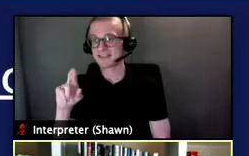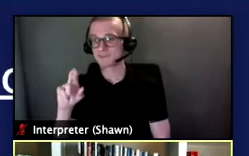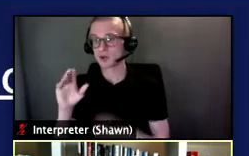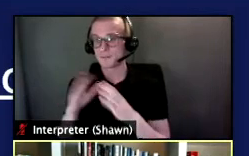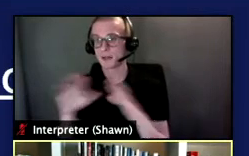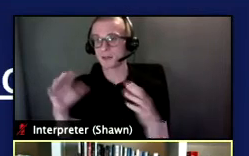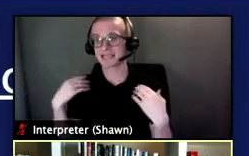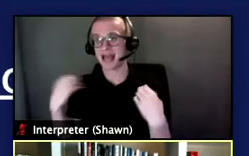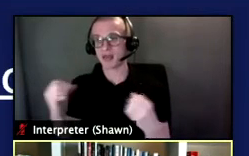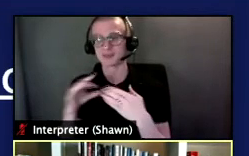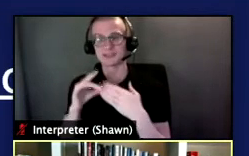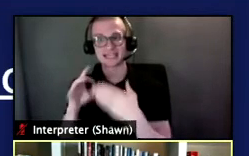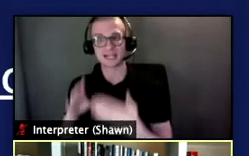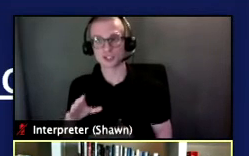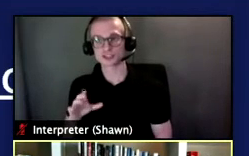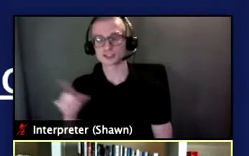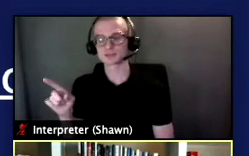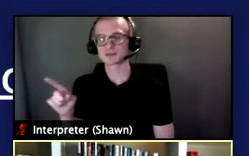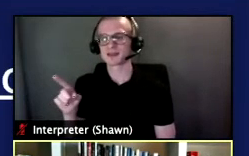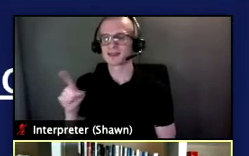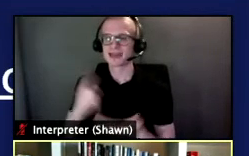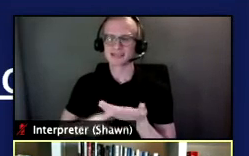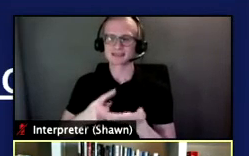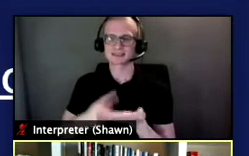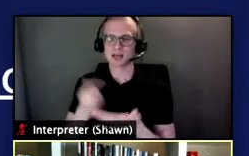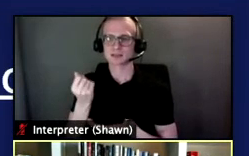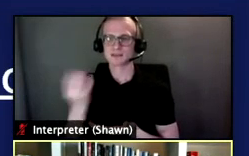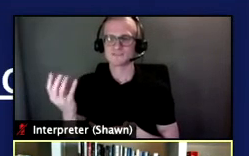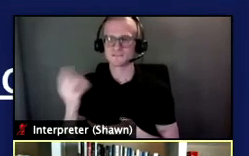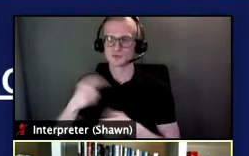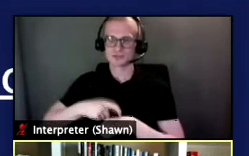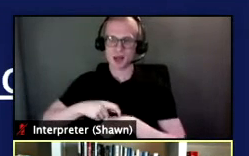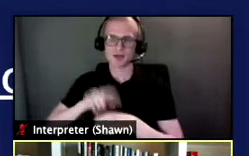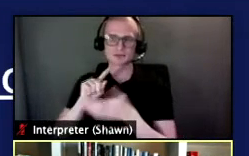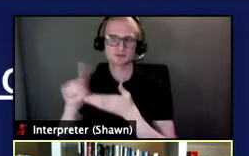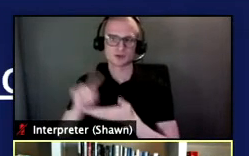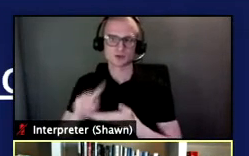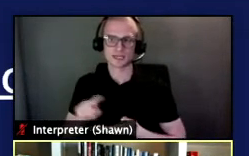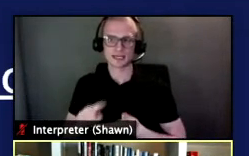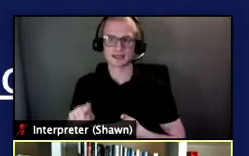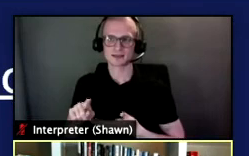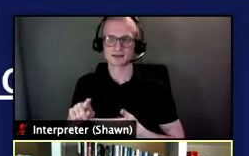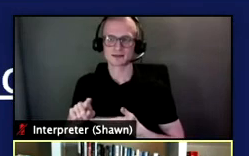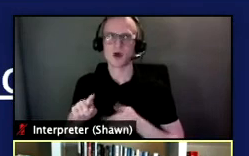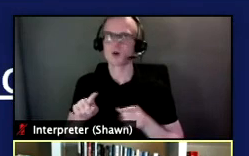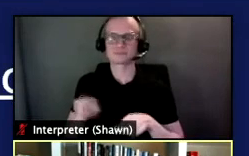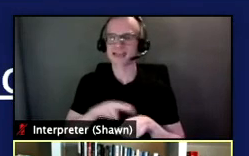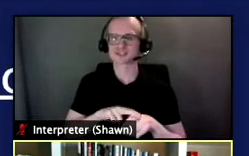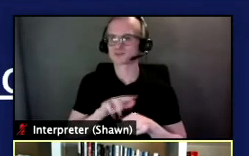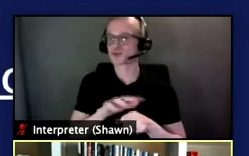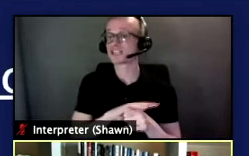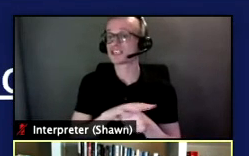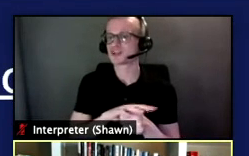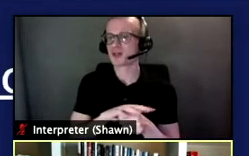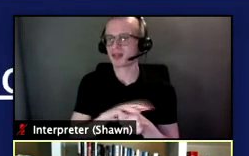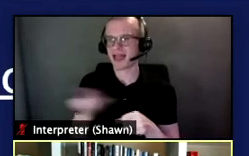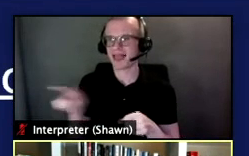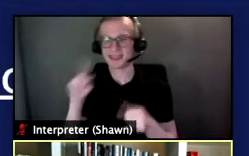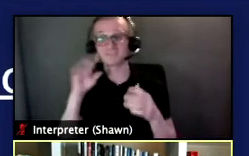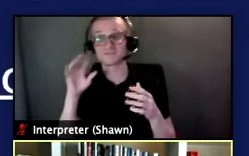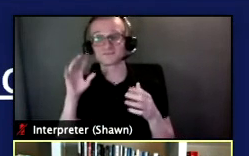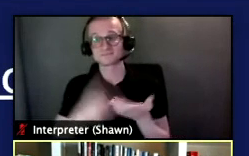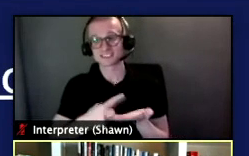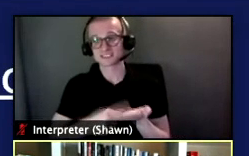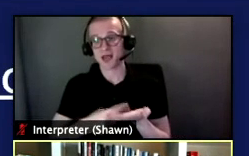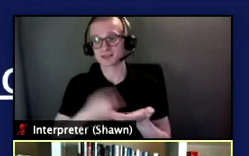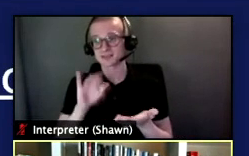times a week and have discussed the potential of this kind of a regional stay-at-home order. If there